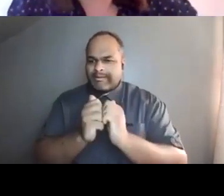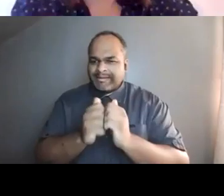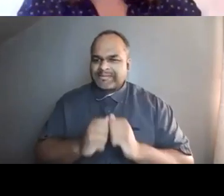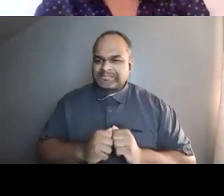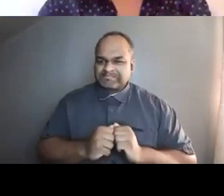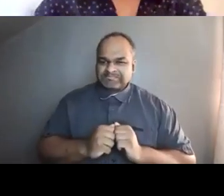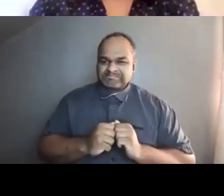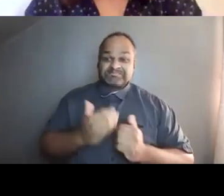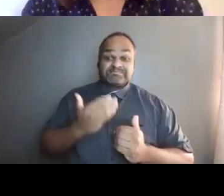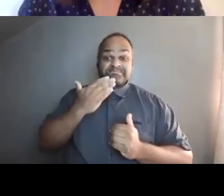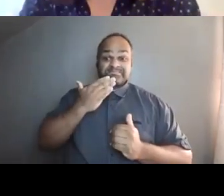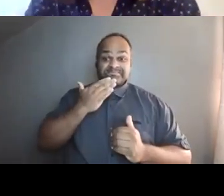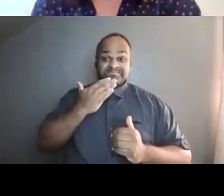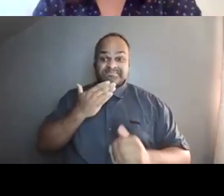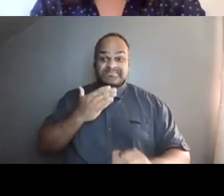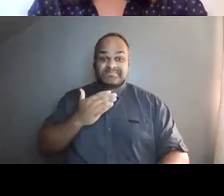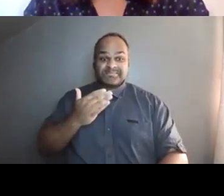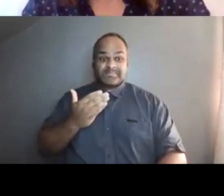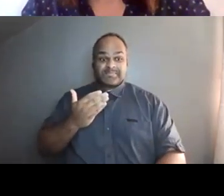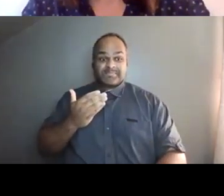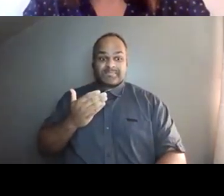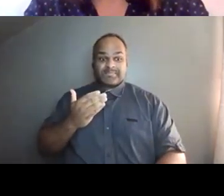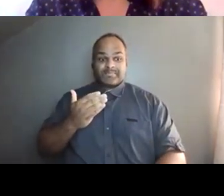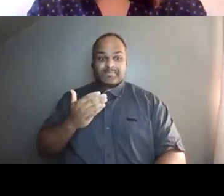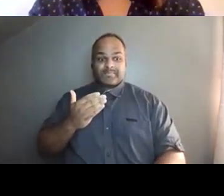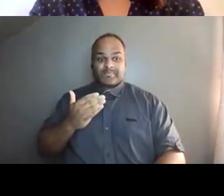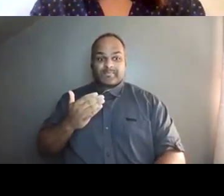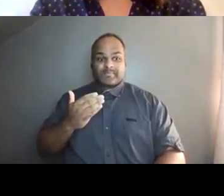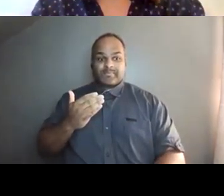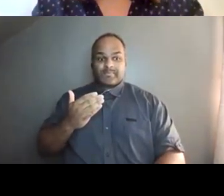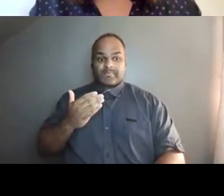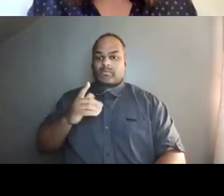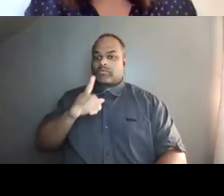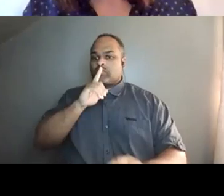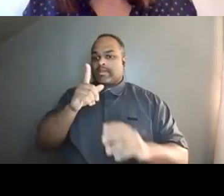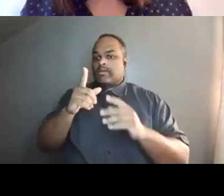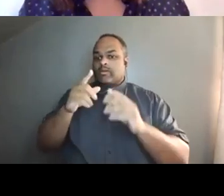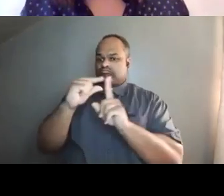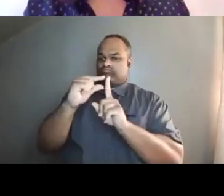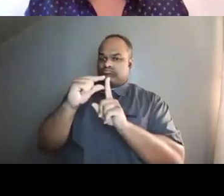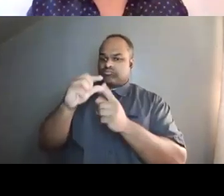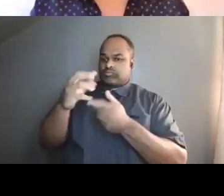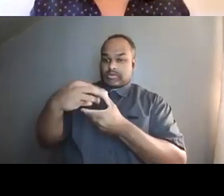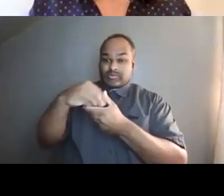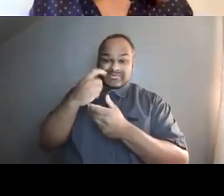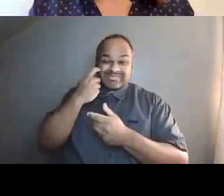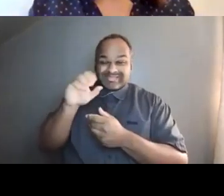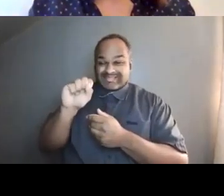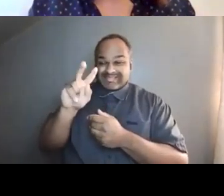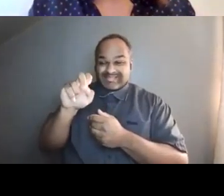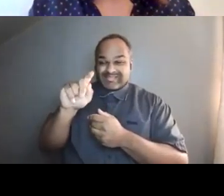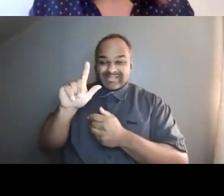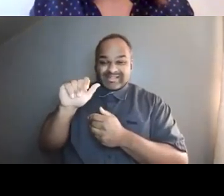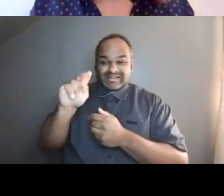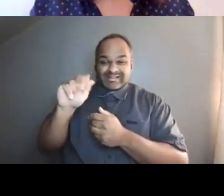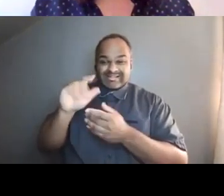very much, Sarah. The term inclusion is now a very Dr. Svetlana said, both